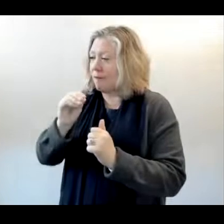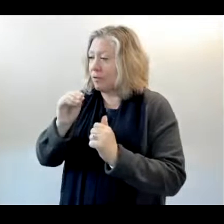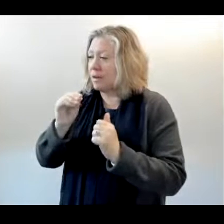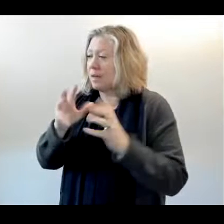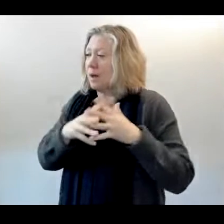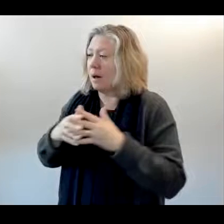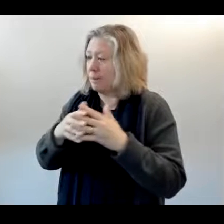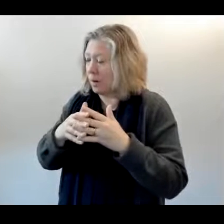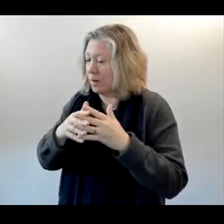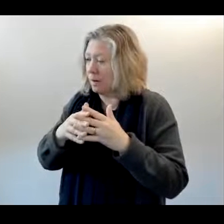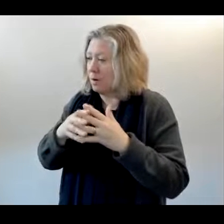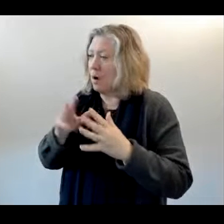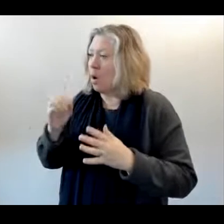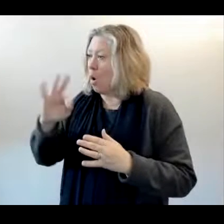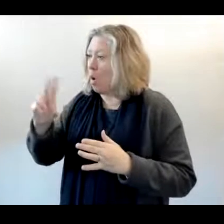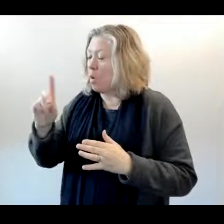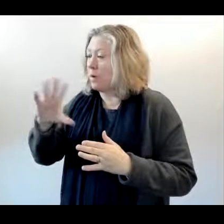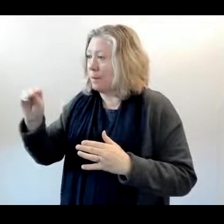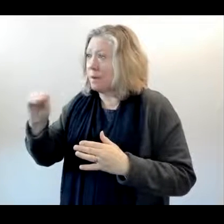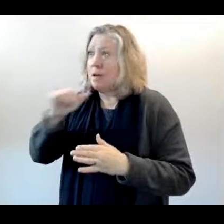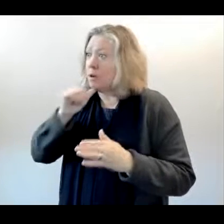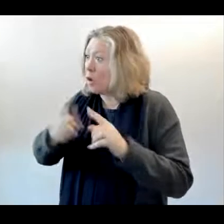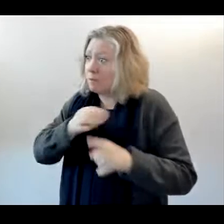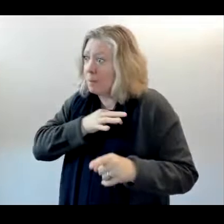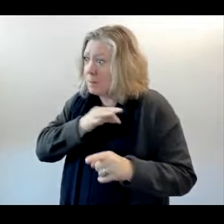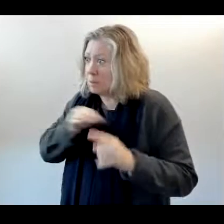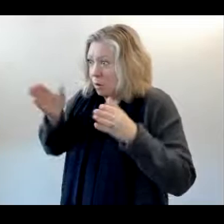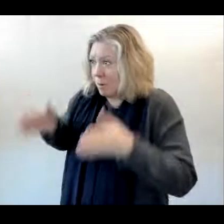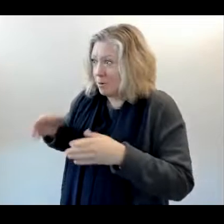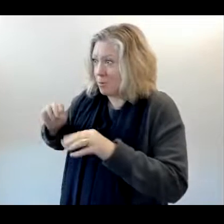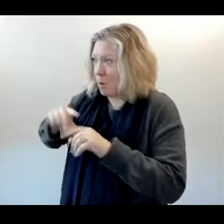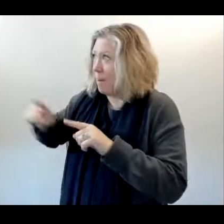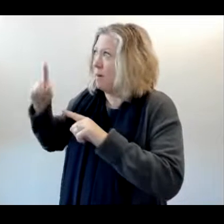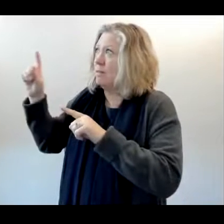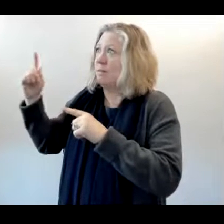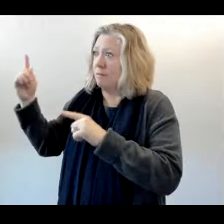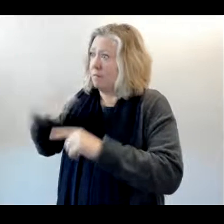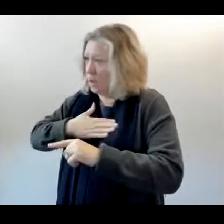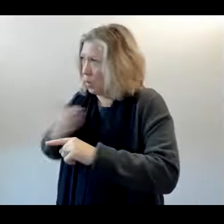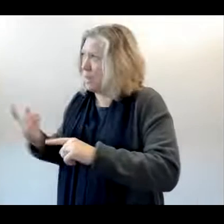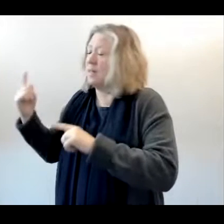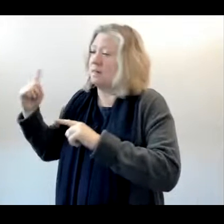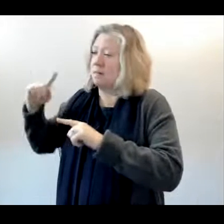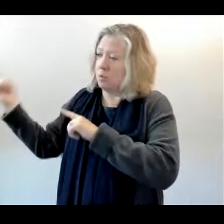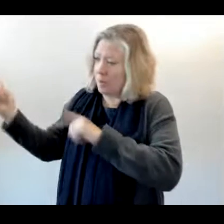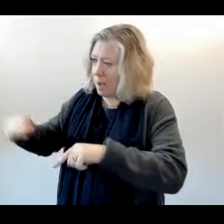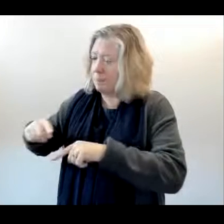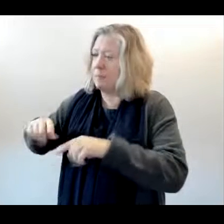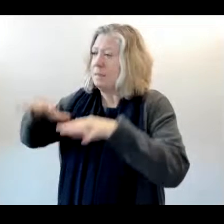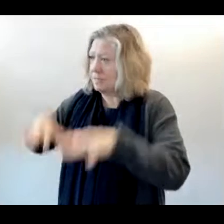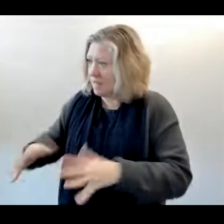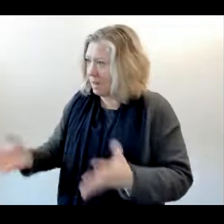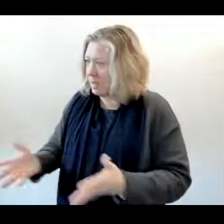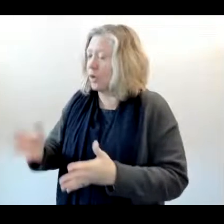and individuals not originally from Pittsburgh, but willing to now settle here, willing to open up their own business, willing to take